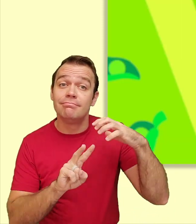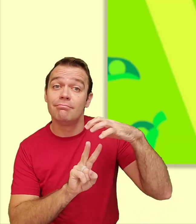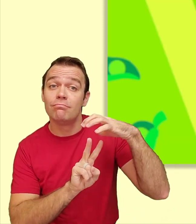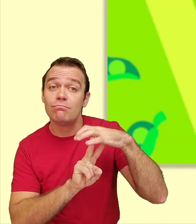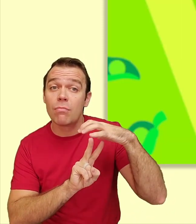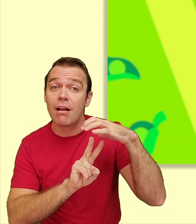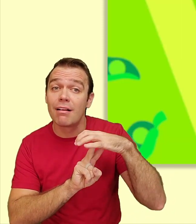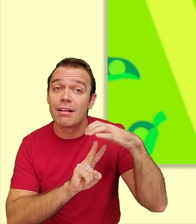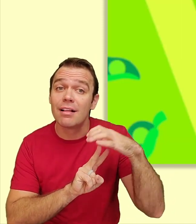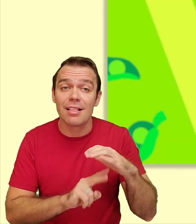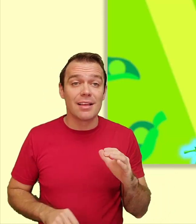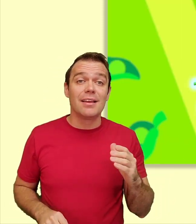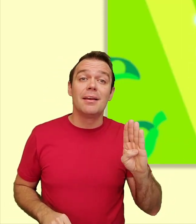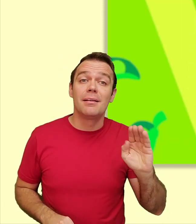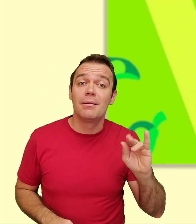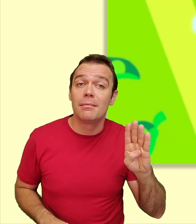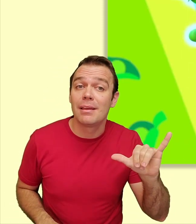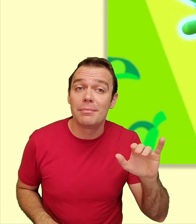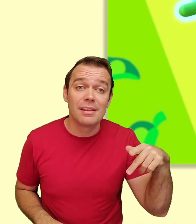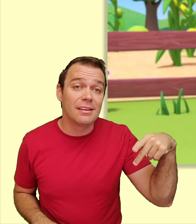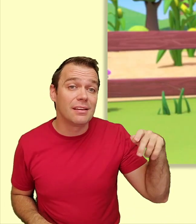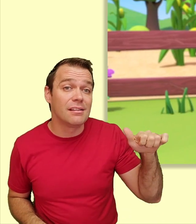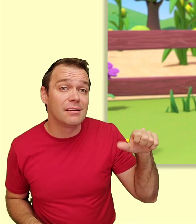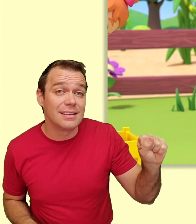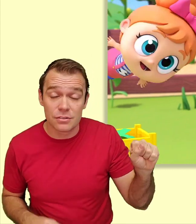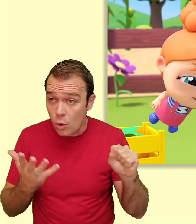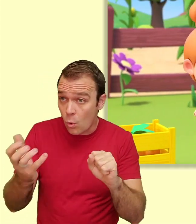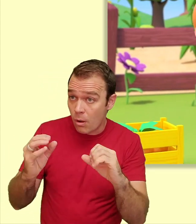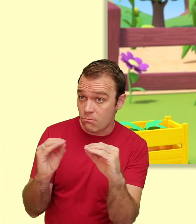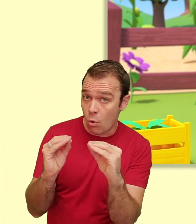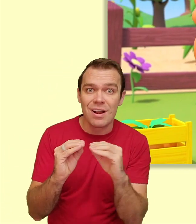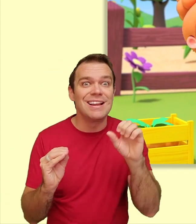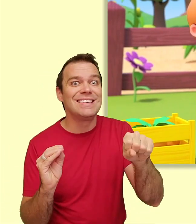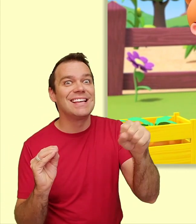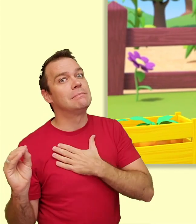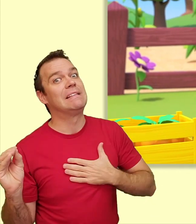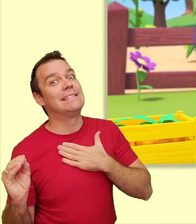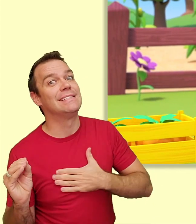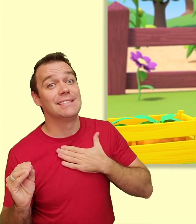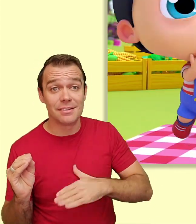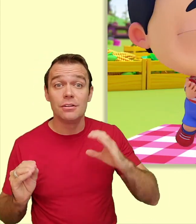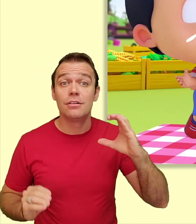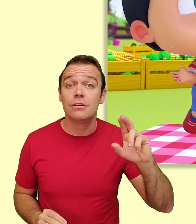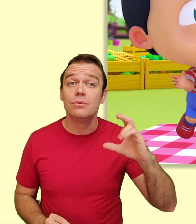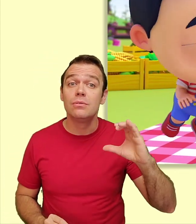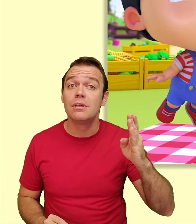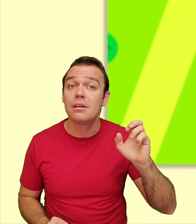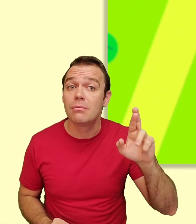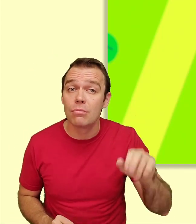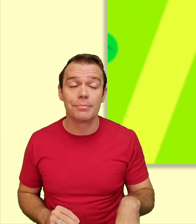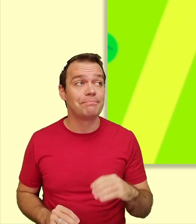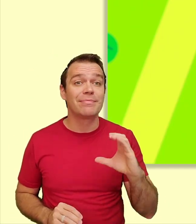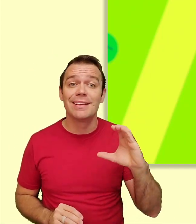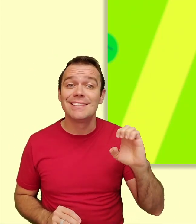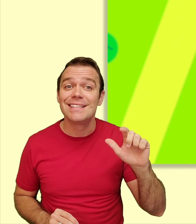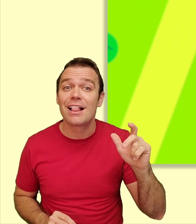Like broccoli and baby peas. Would you like more? Oh, yes, yes, please. And cucumbers